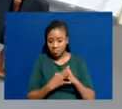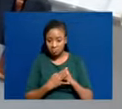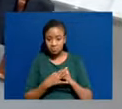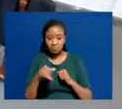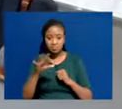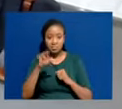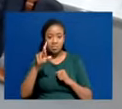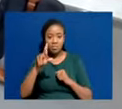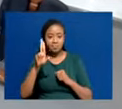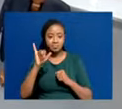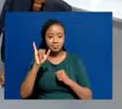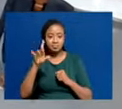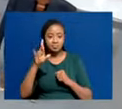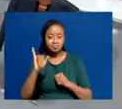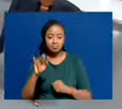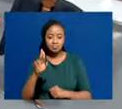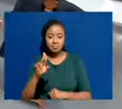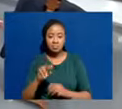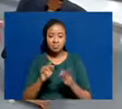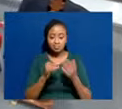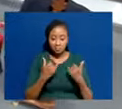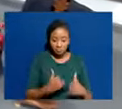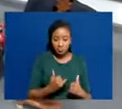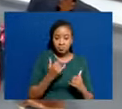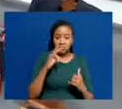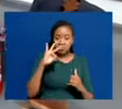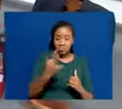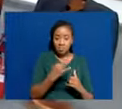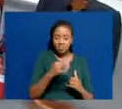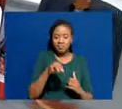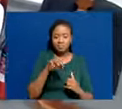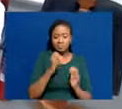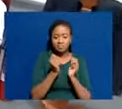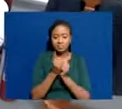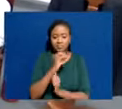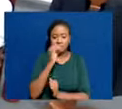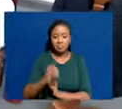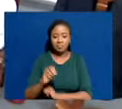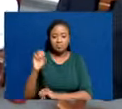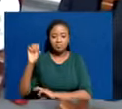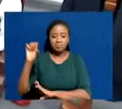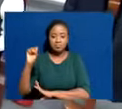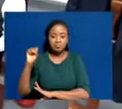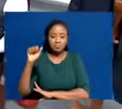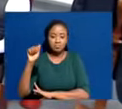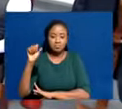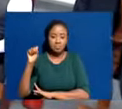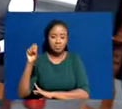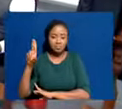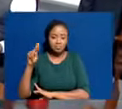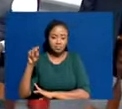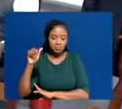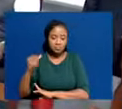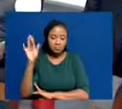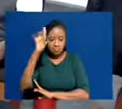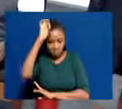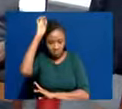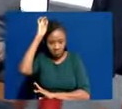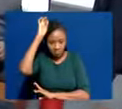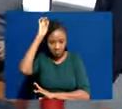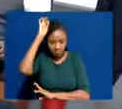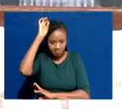Ruiru. The third one, which is now 11%, is Sasumwa in Nyandarua. Yeah?